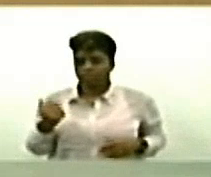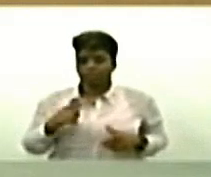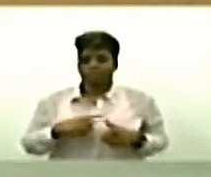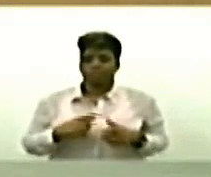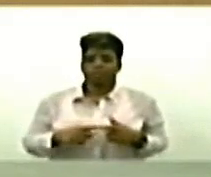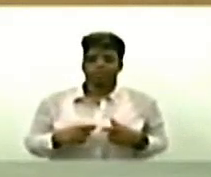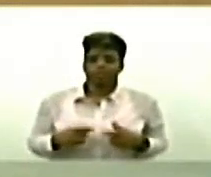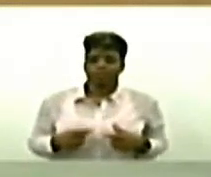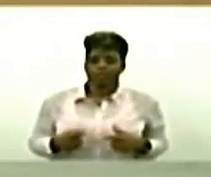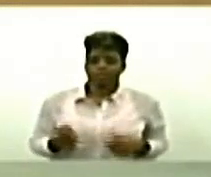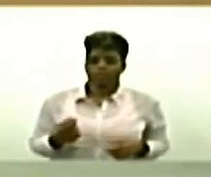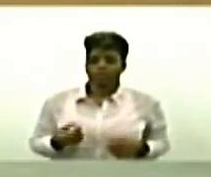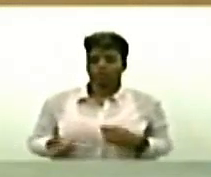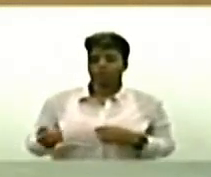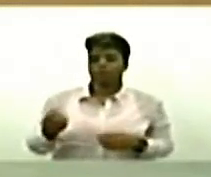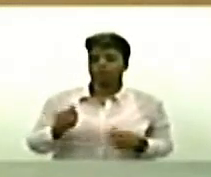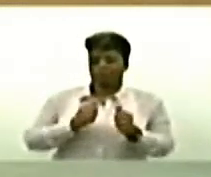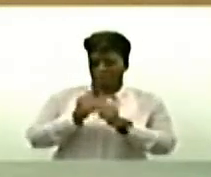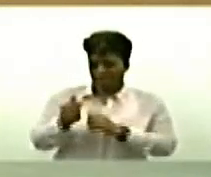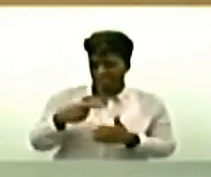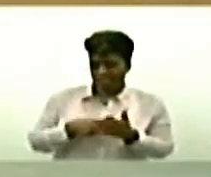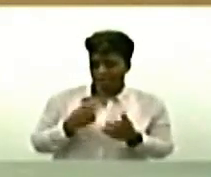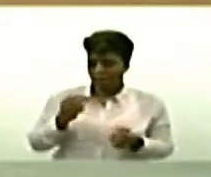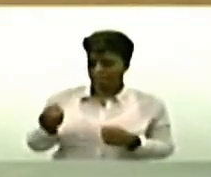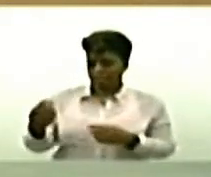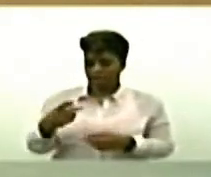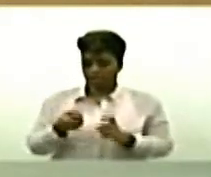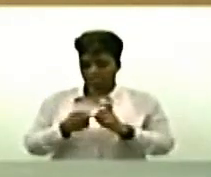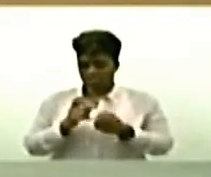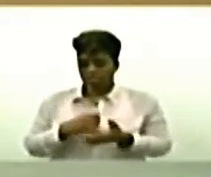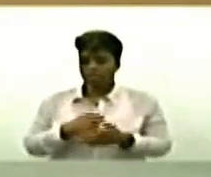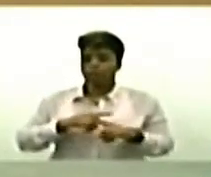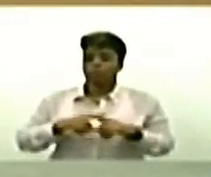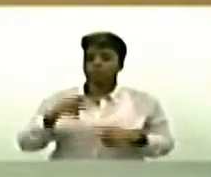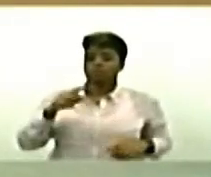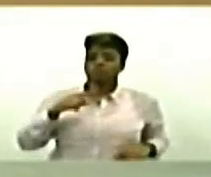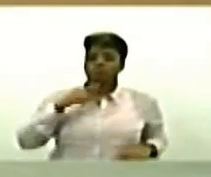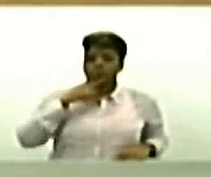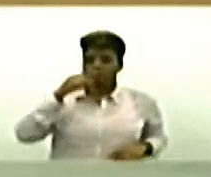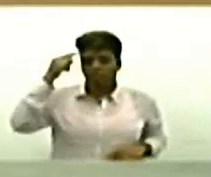come and change it. But I really think we should really look